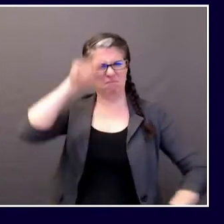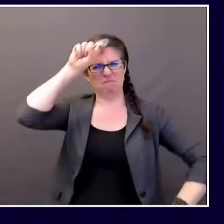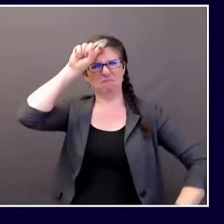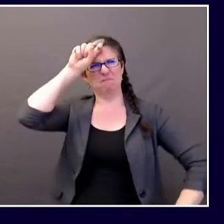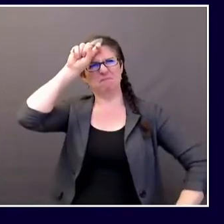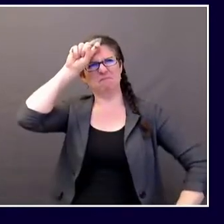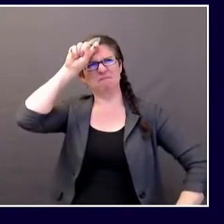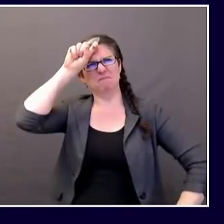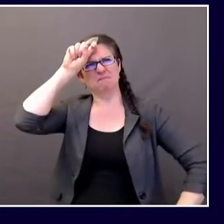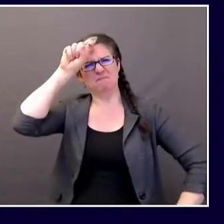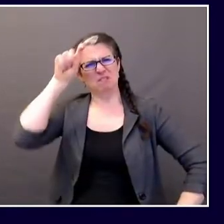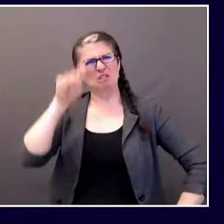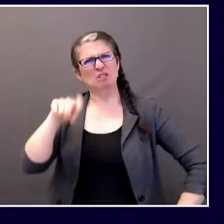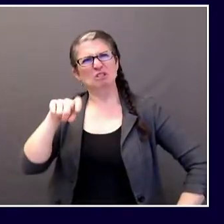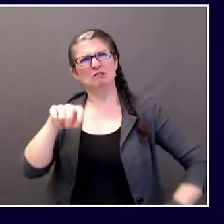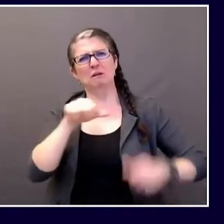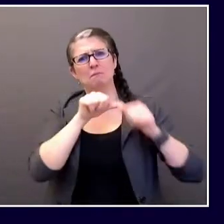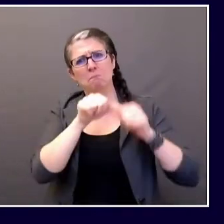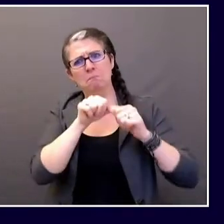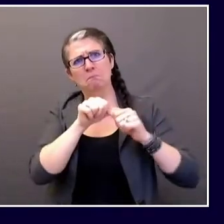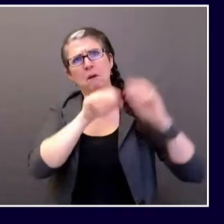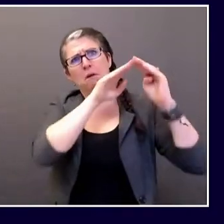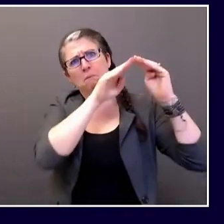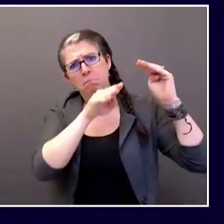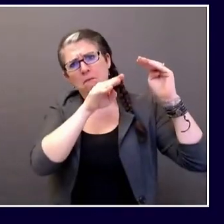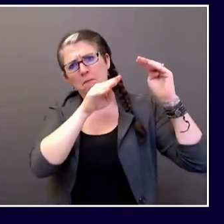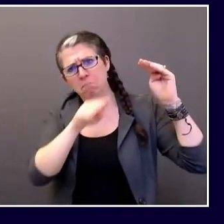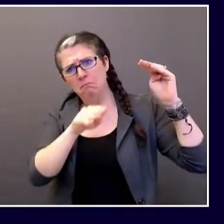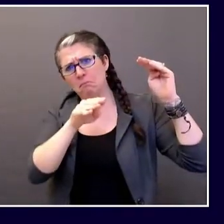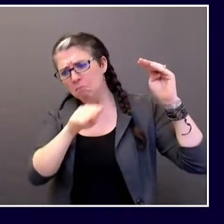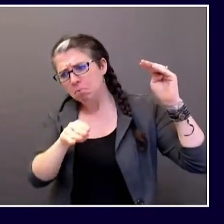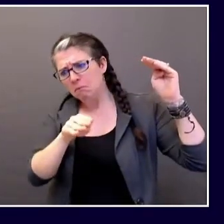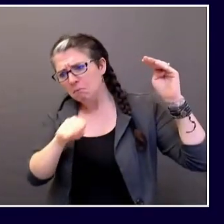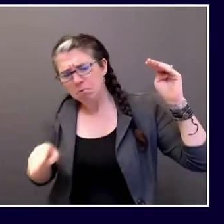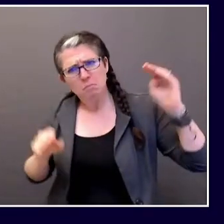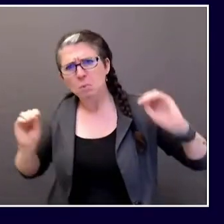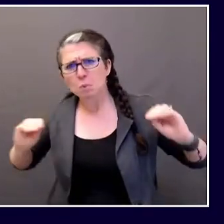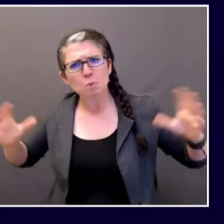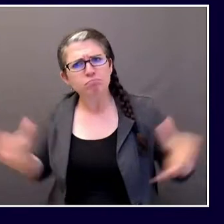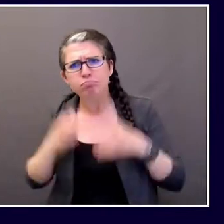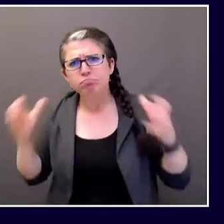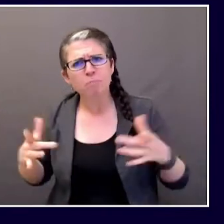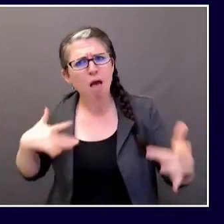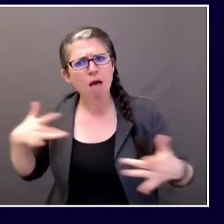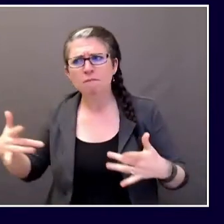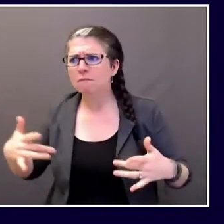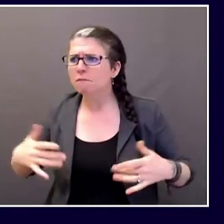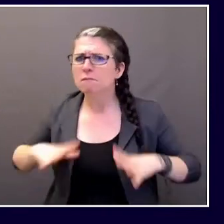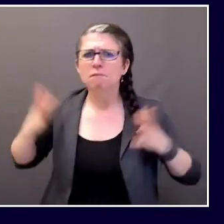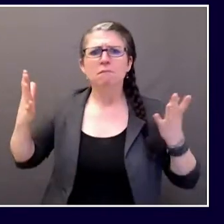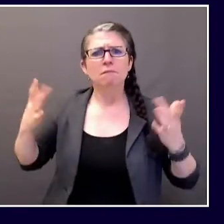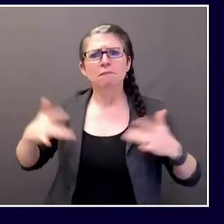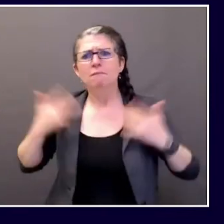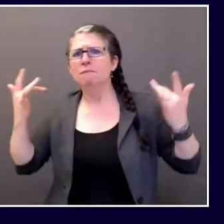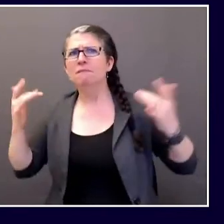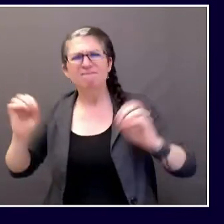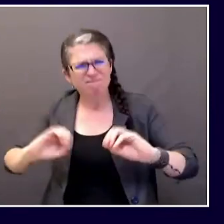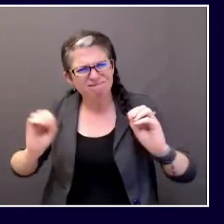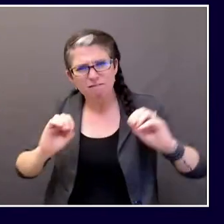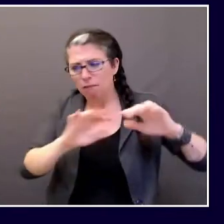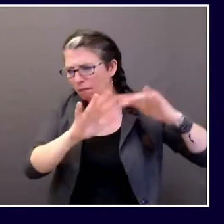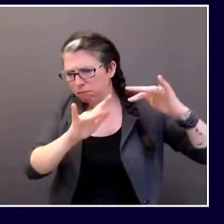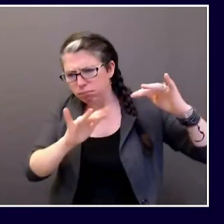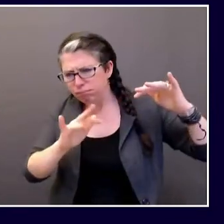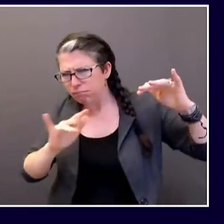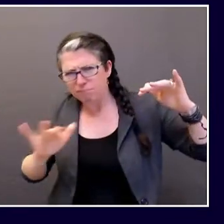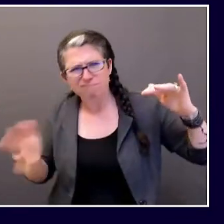continuation of that reduction. That, coupled with the slight increase in the positivity rate, it leaves open a question of whether